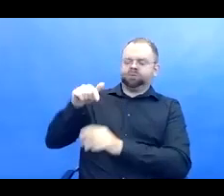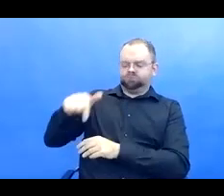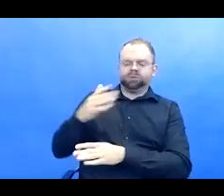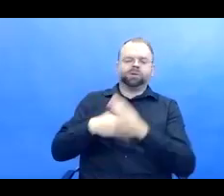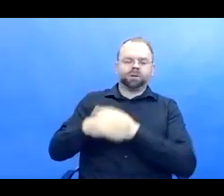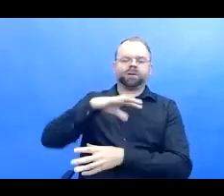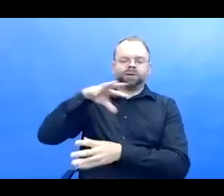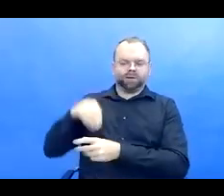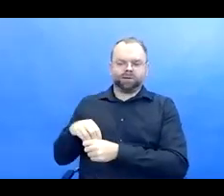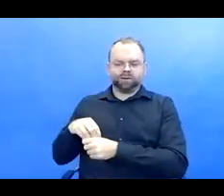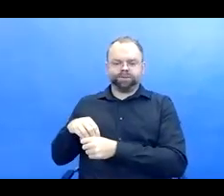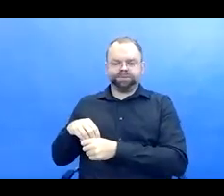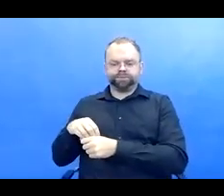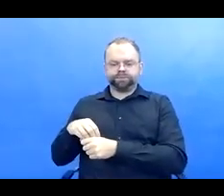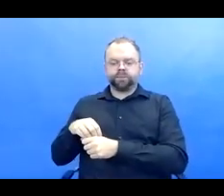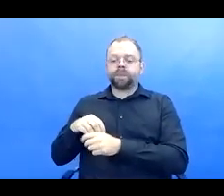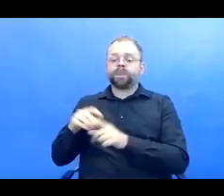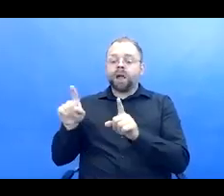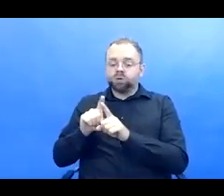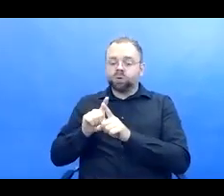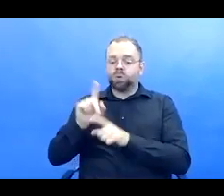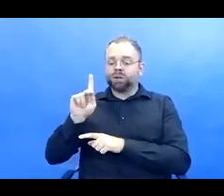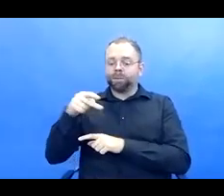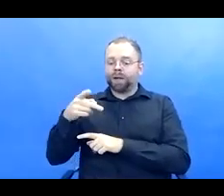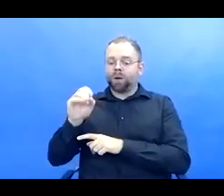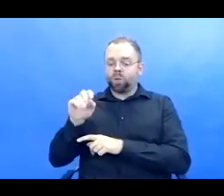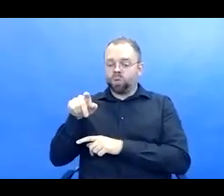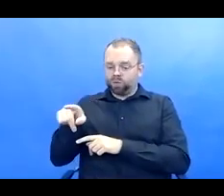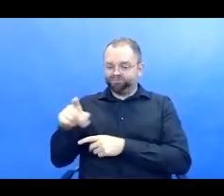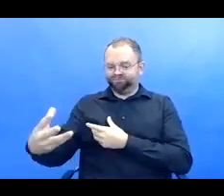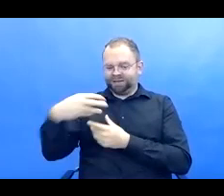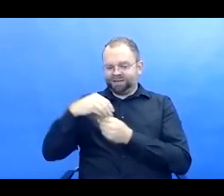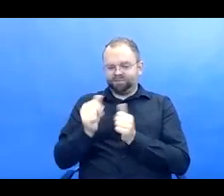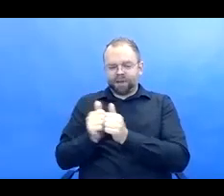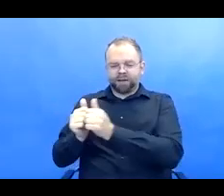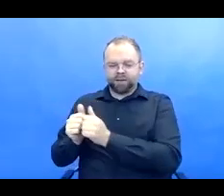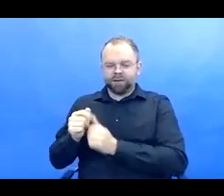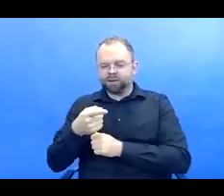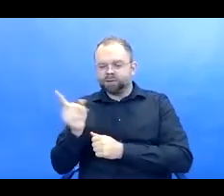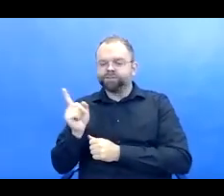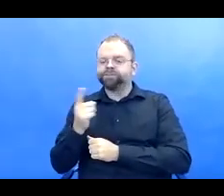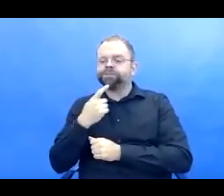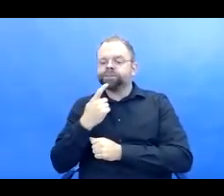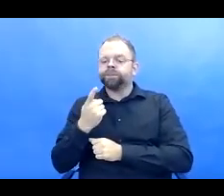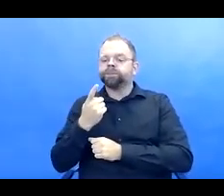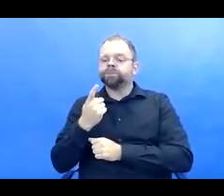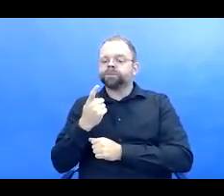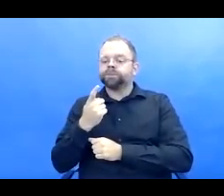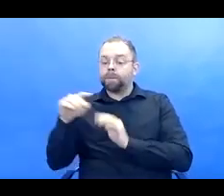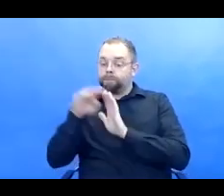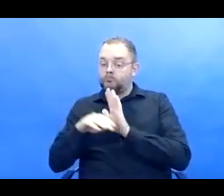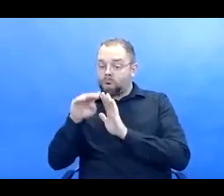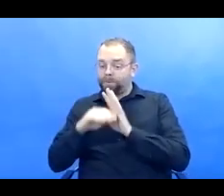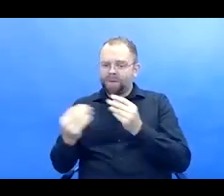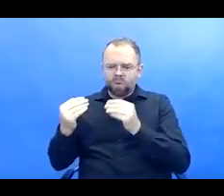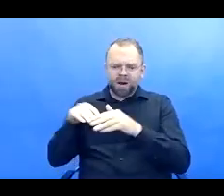to use in their own advocacy and access to information activities. The third component,